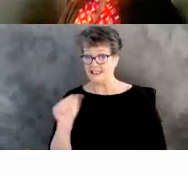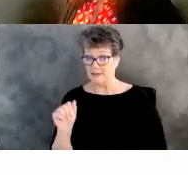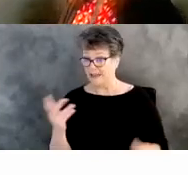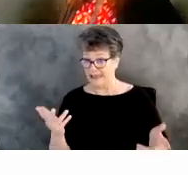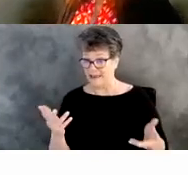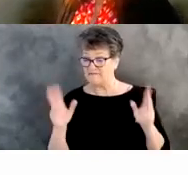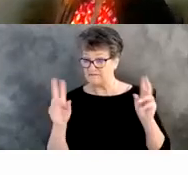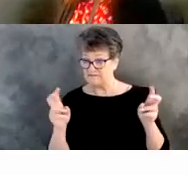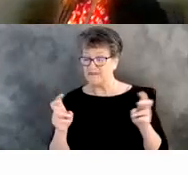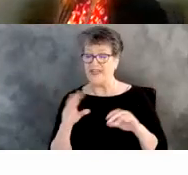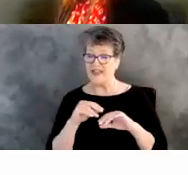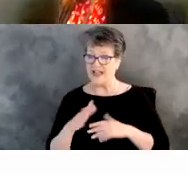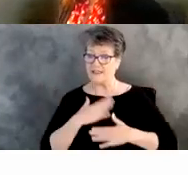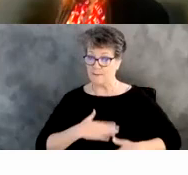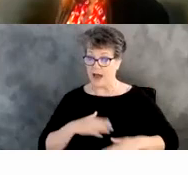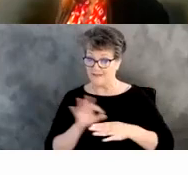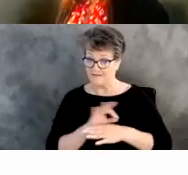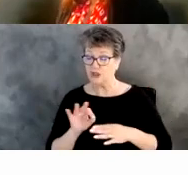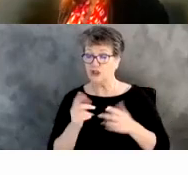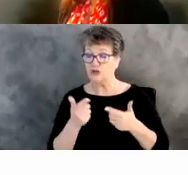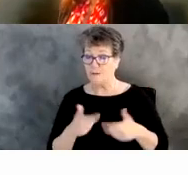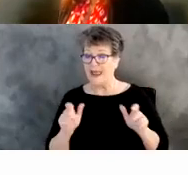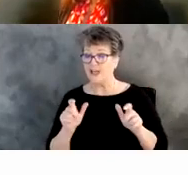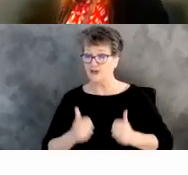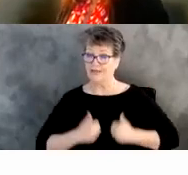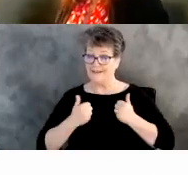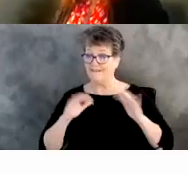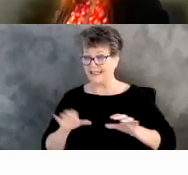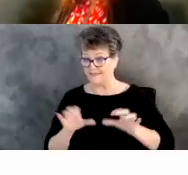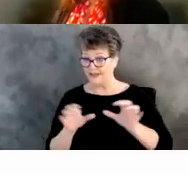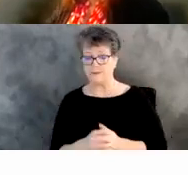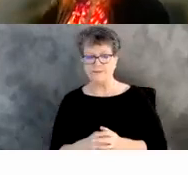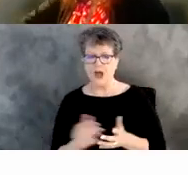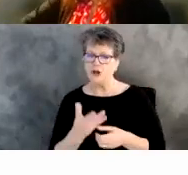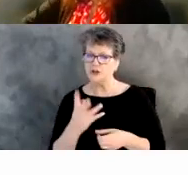something that affects bodily functions or major life activities. And this can also